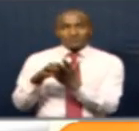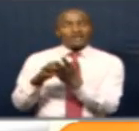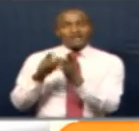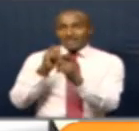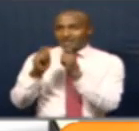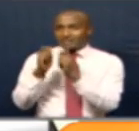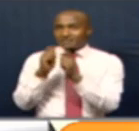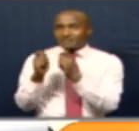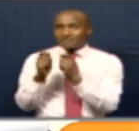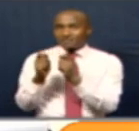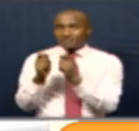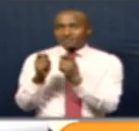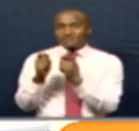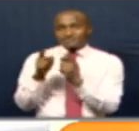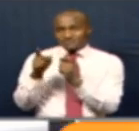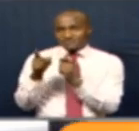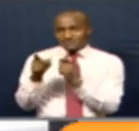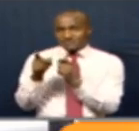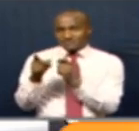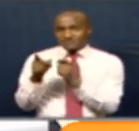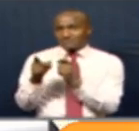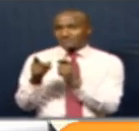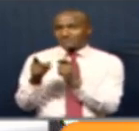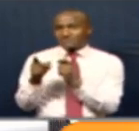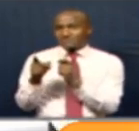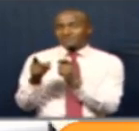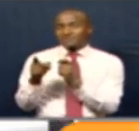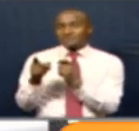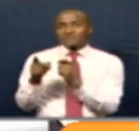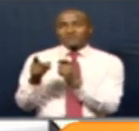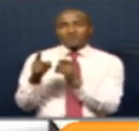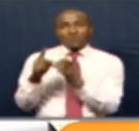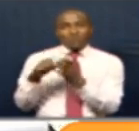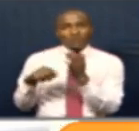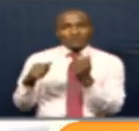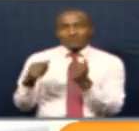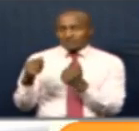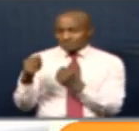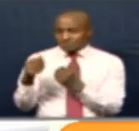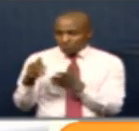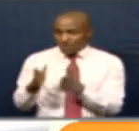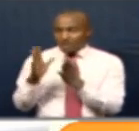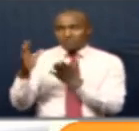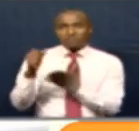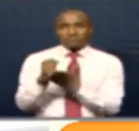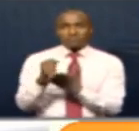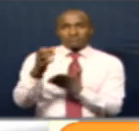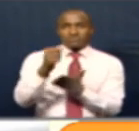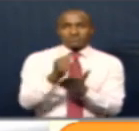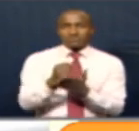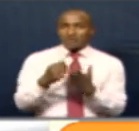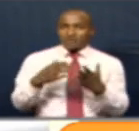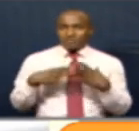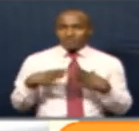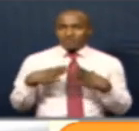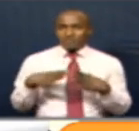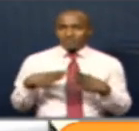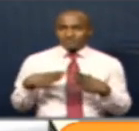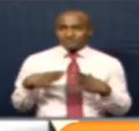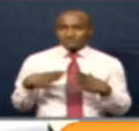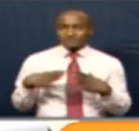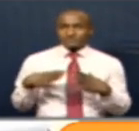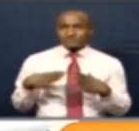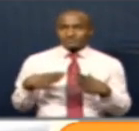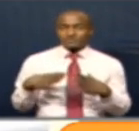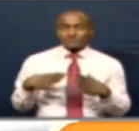and that is essentially the how you recruit people into the service. Now, as